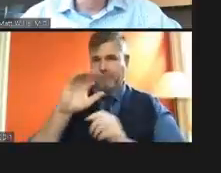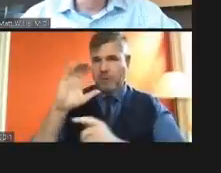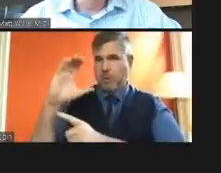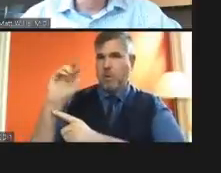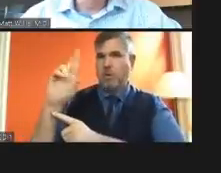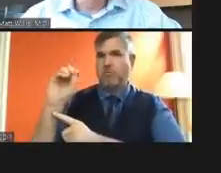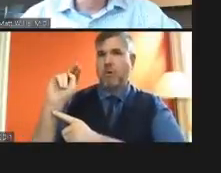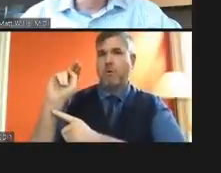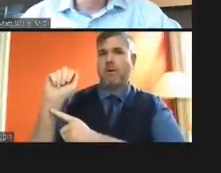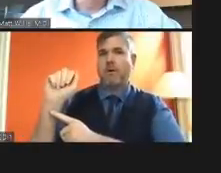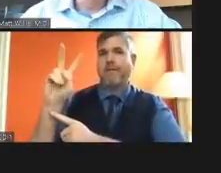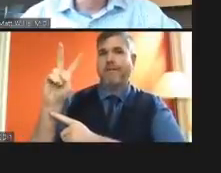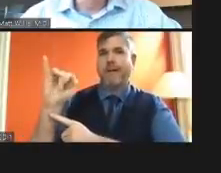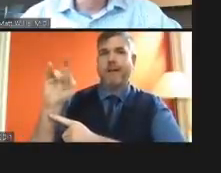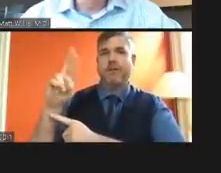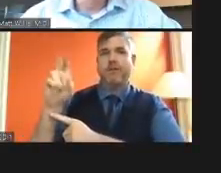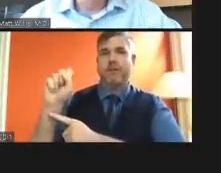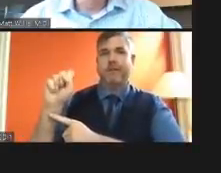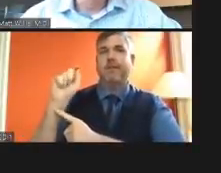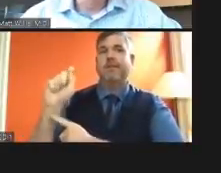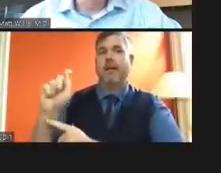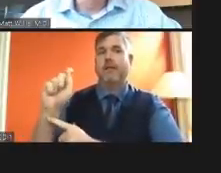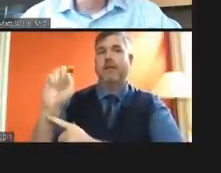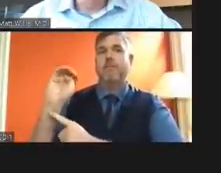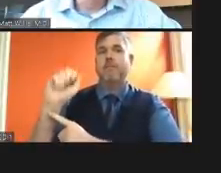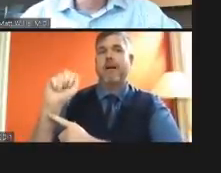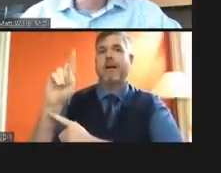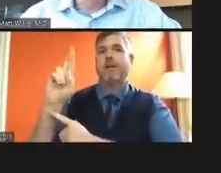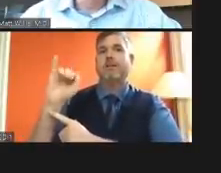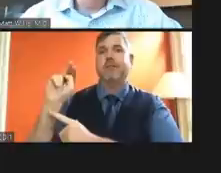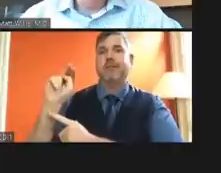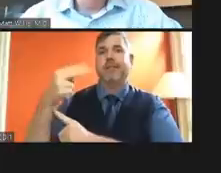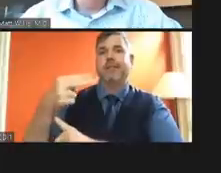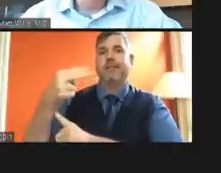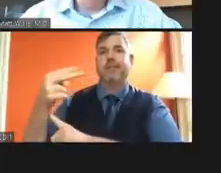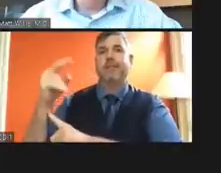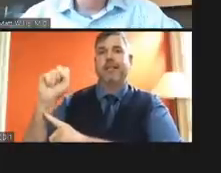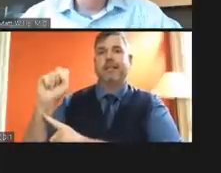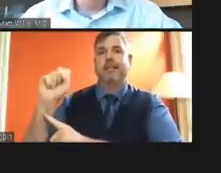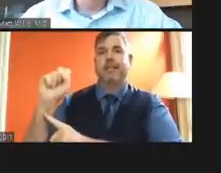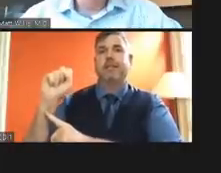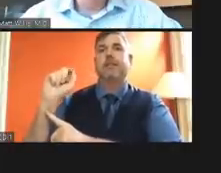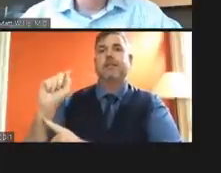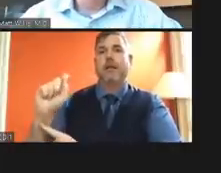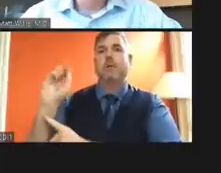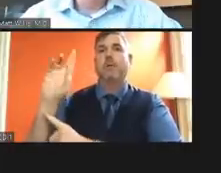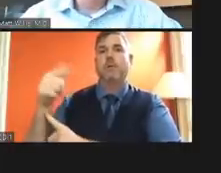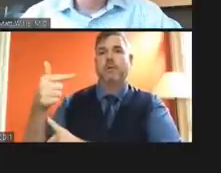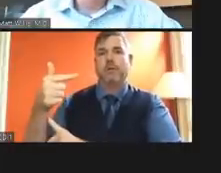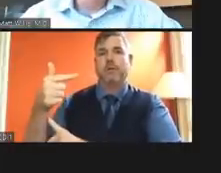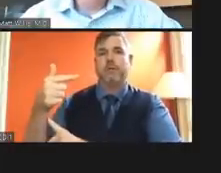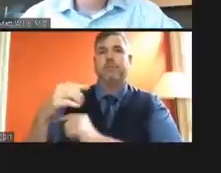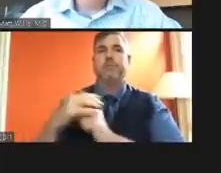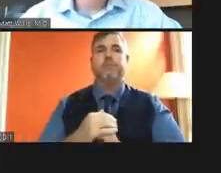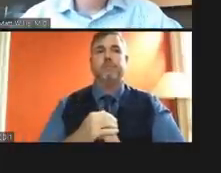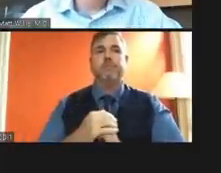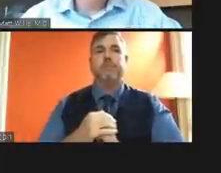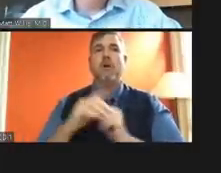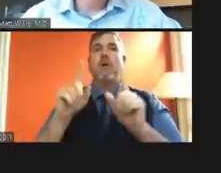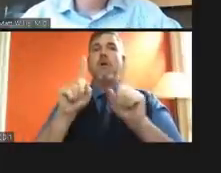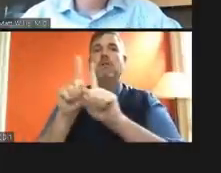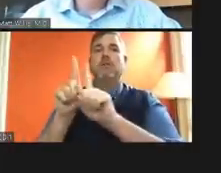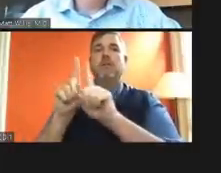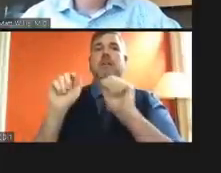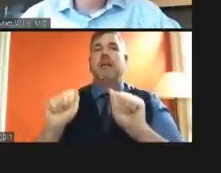coronavirus.marinhhs.org. On that website, you can also subscribe to receive daily status updates, which contain an overview of confirmed case